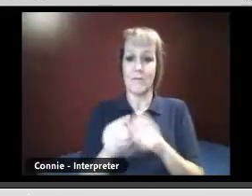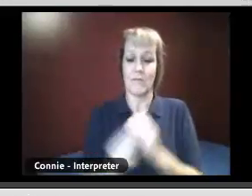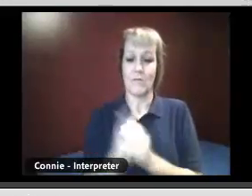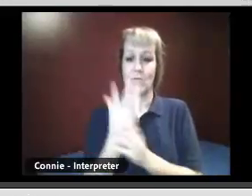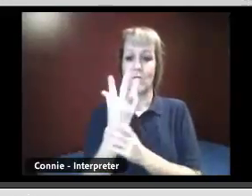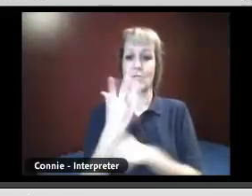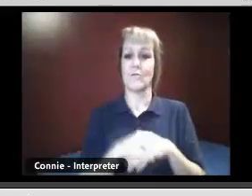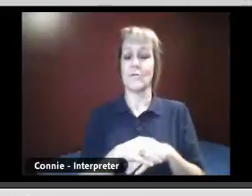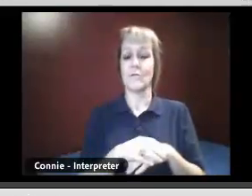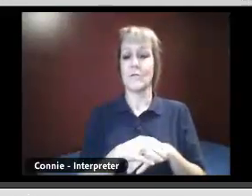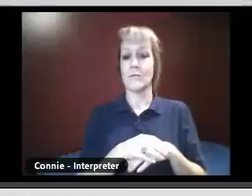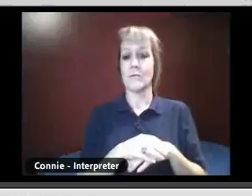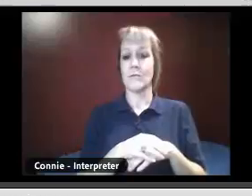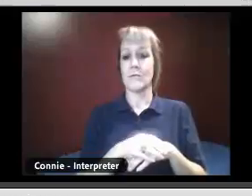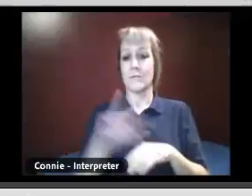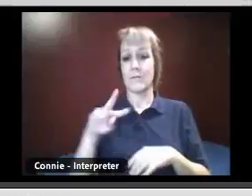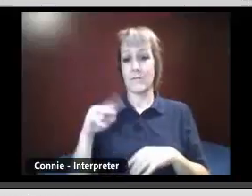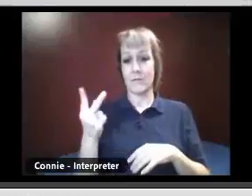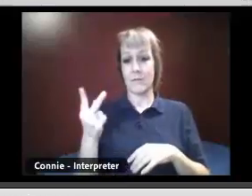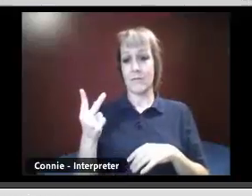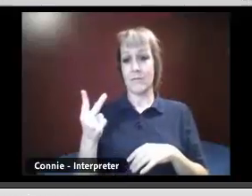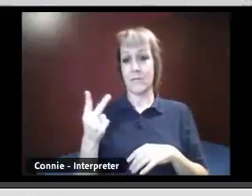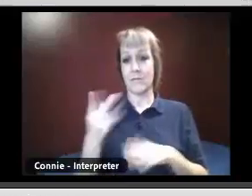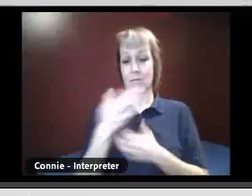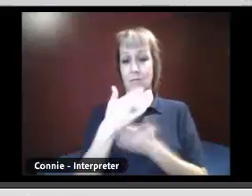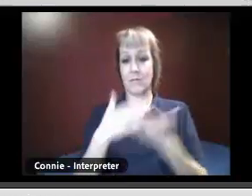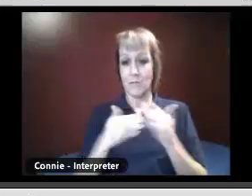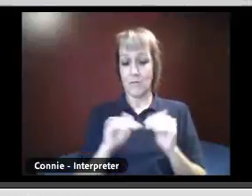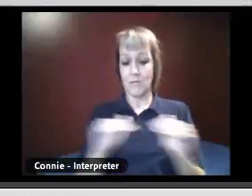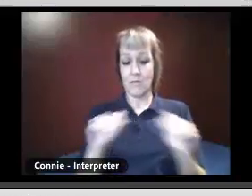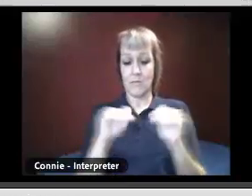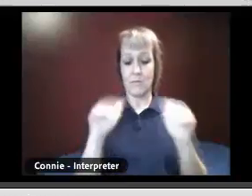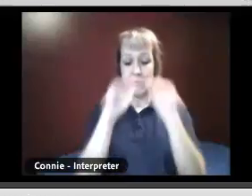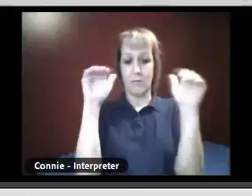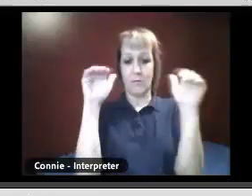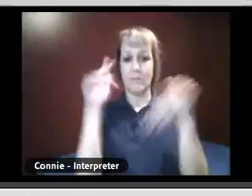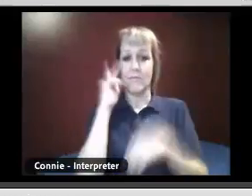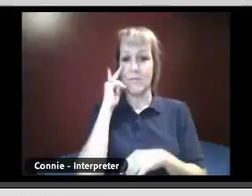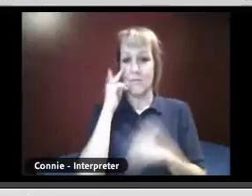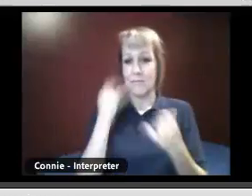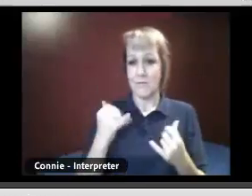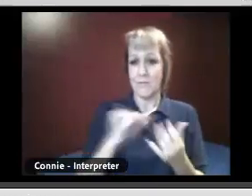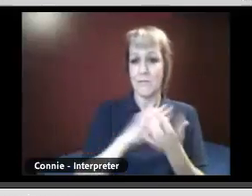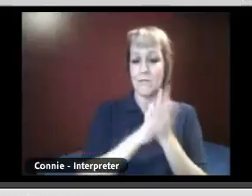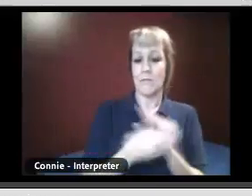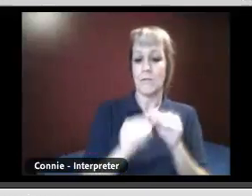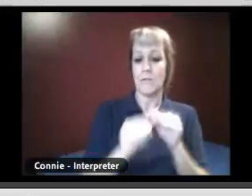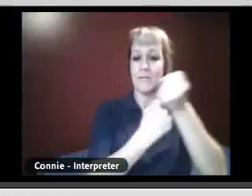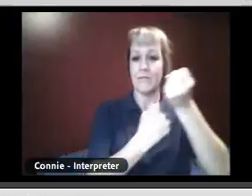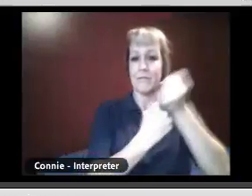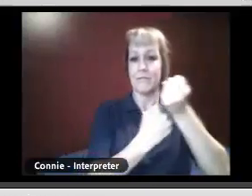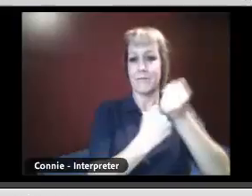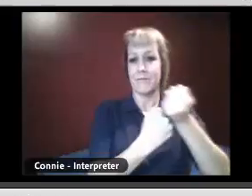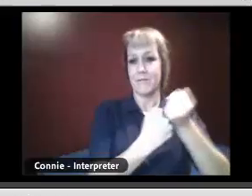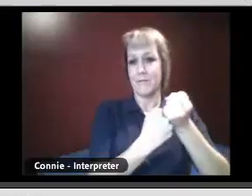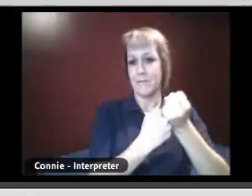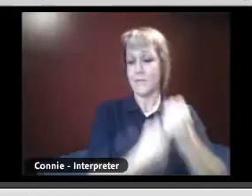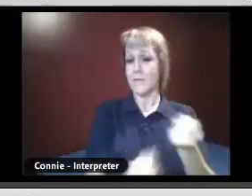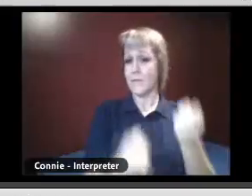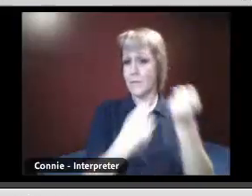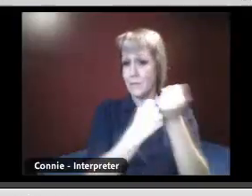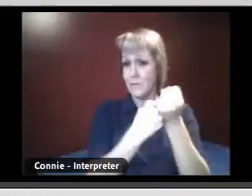get to the second half of the equation on the left style, you see where now it's becoming more supportive. And with supportive style,